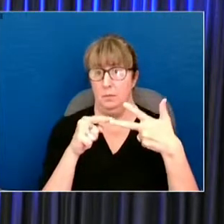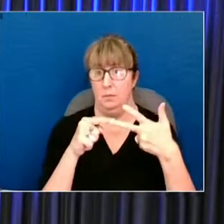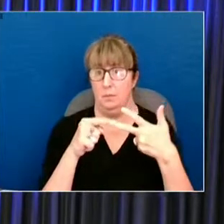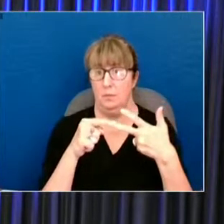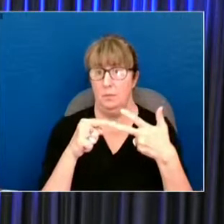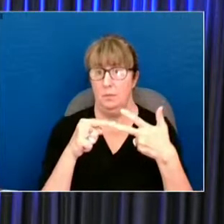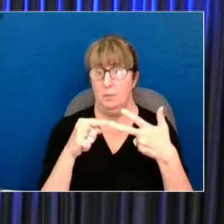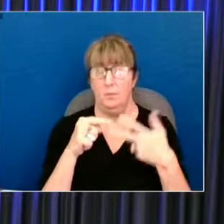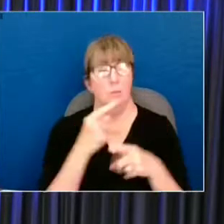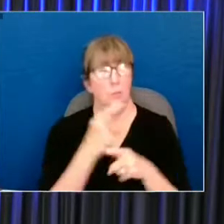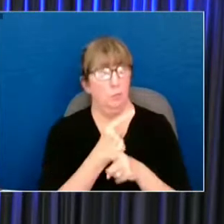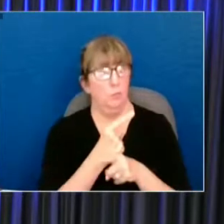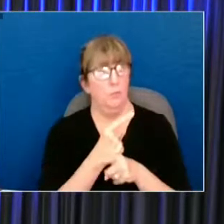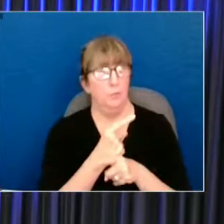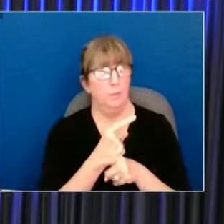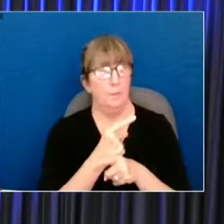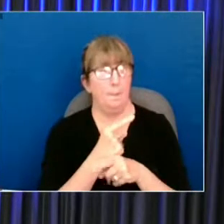yeah.